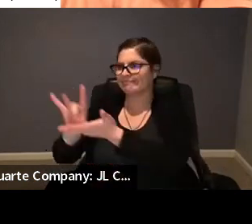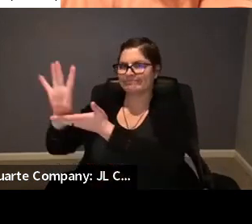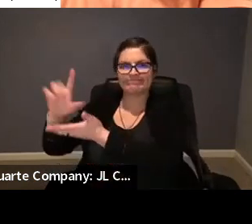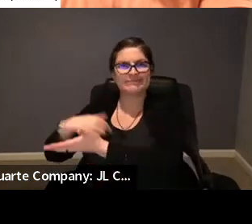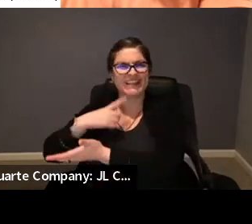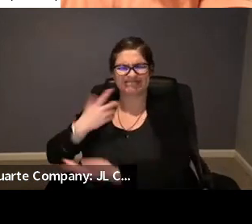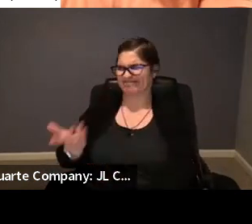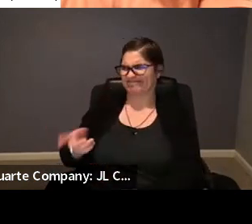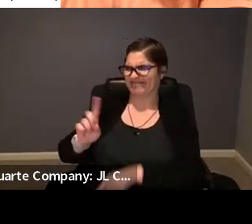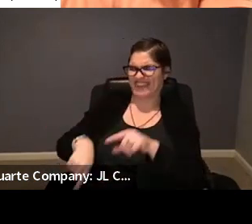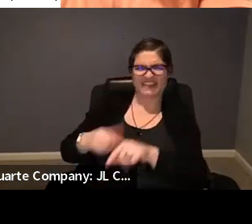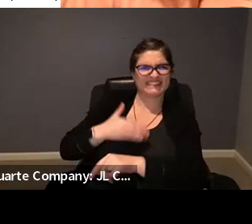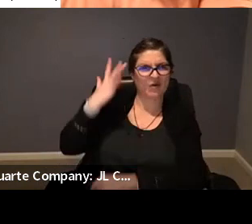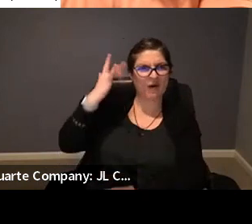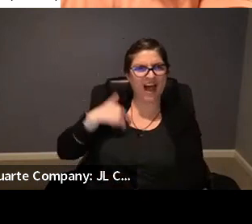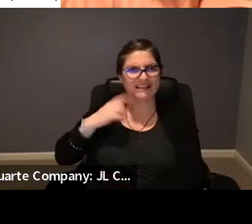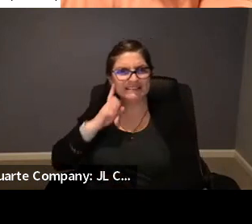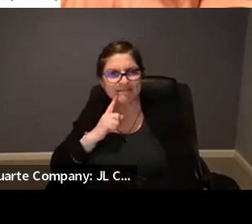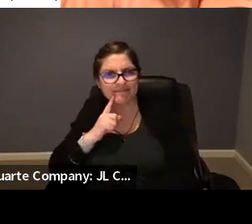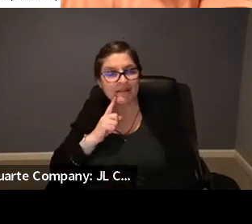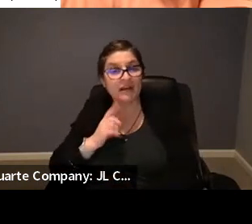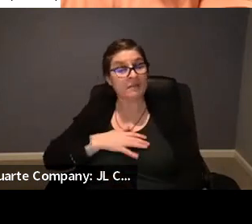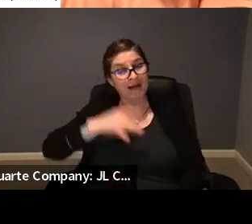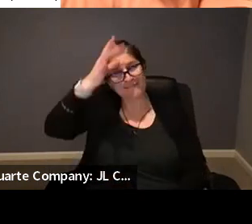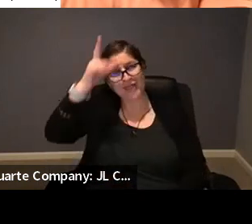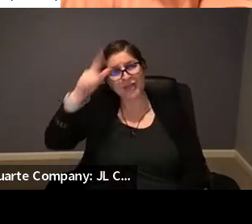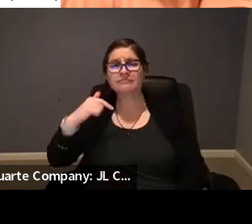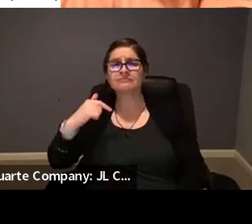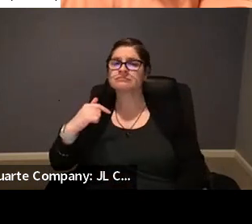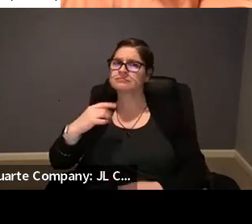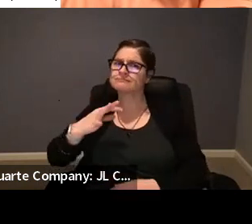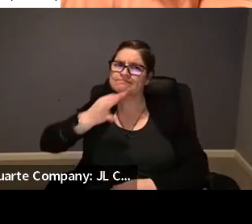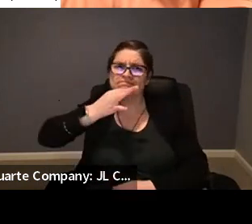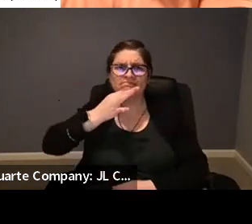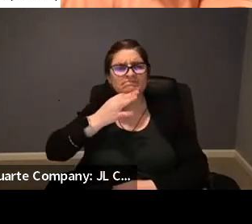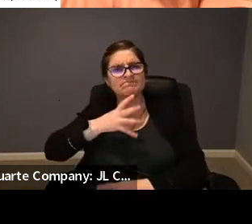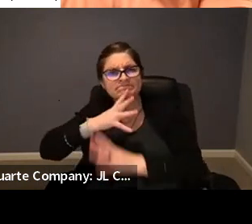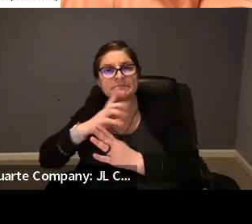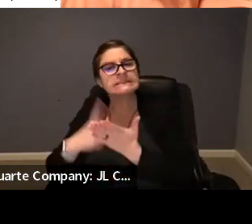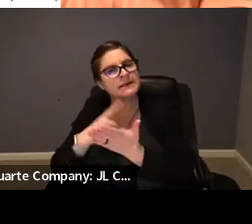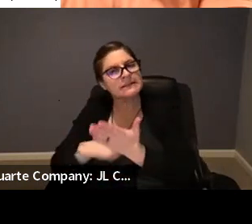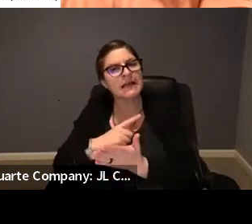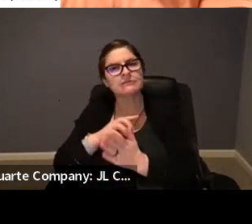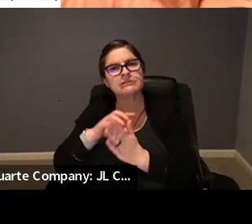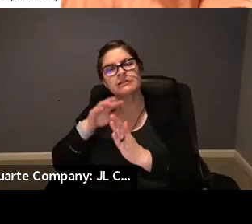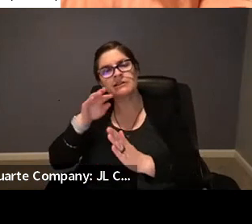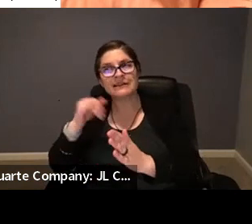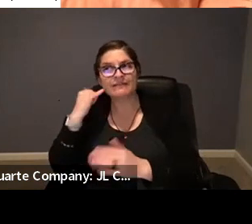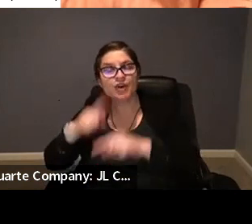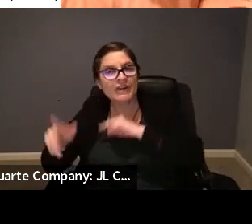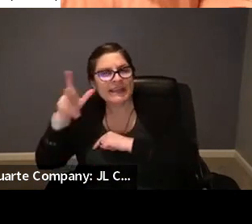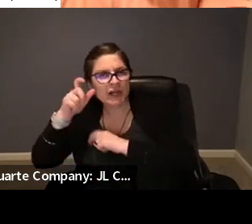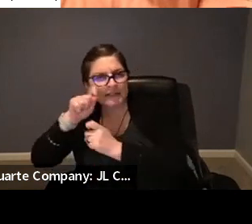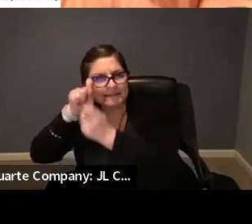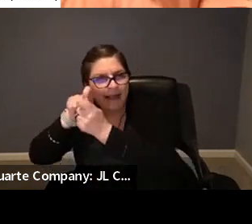was deaf. My dad had a beautiful voice, but he would occasionally hit the wrong note if he couldn't hear